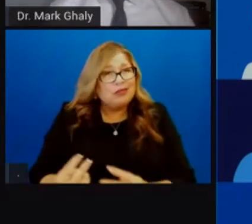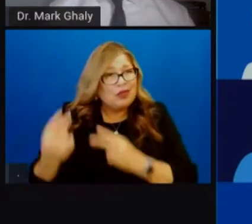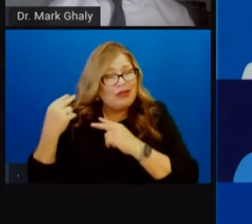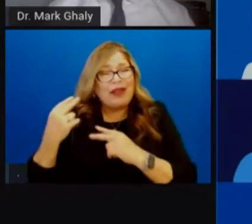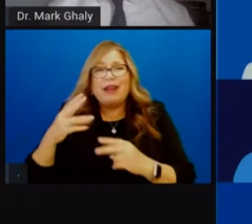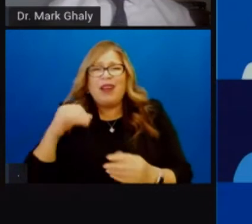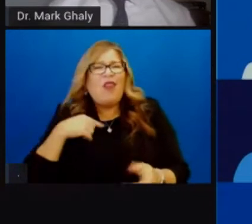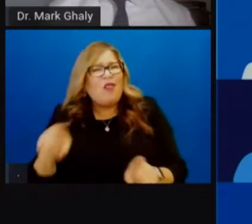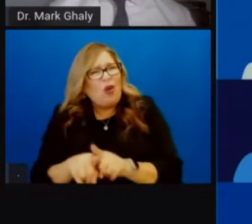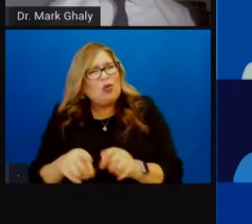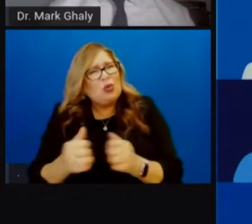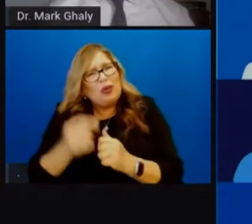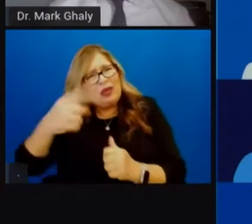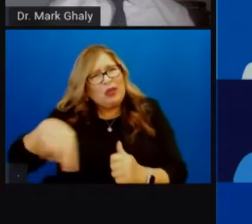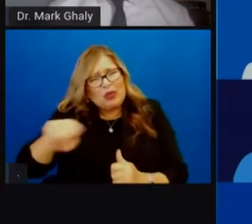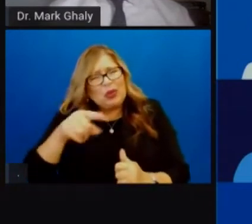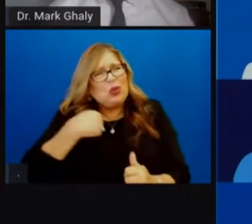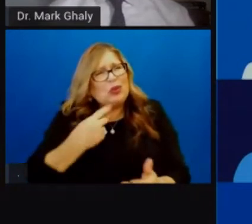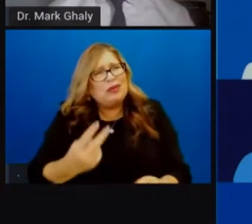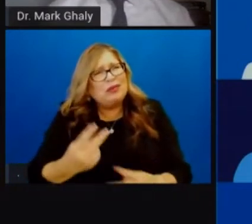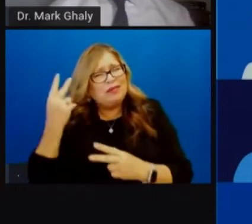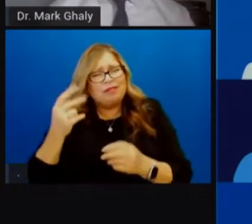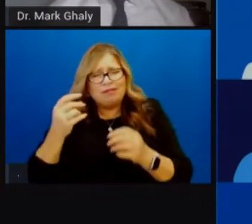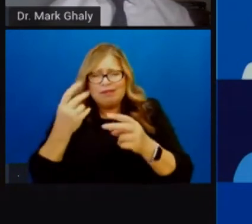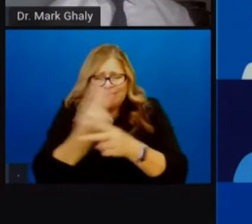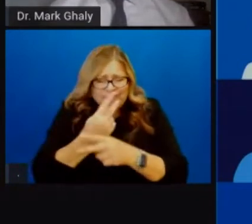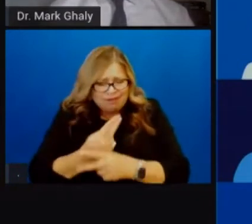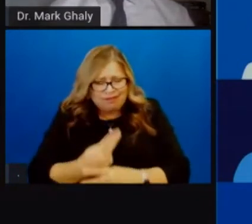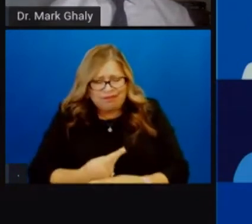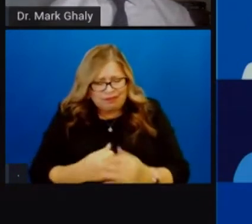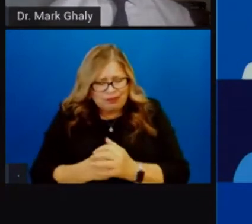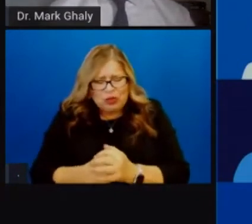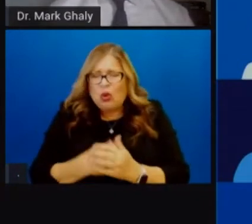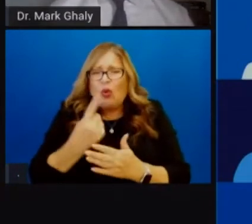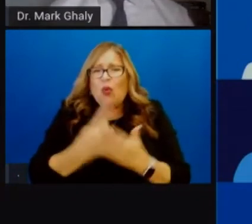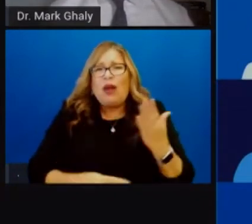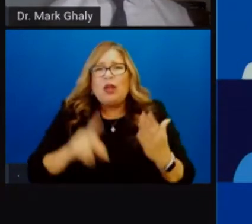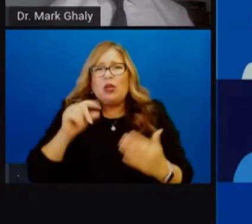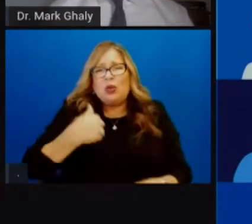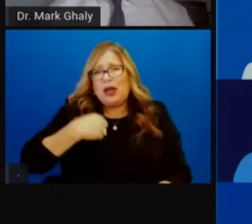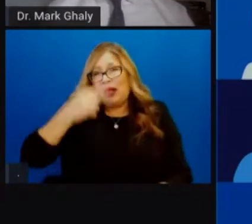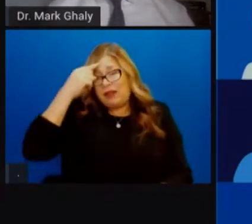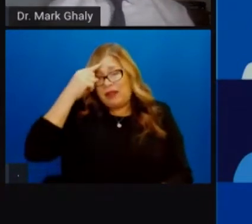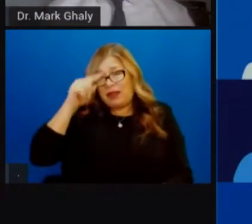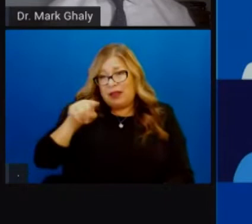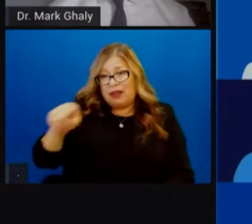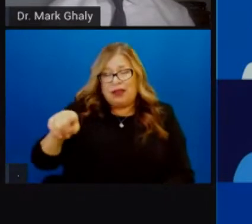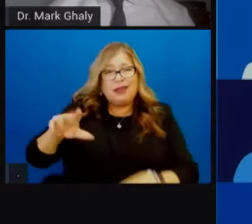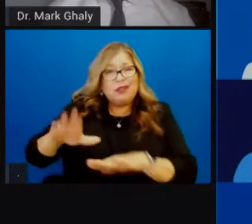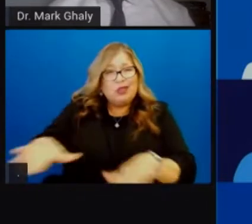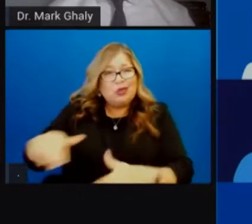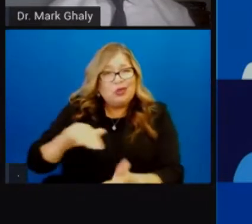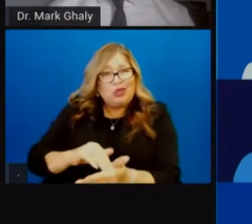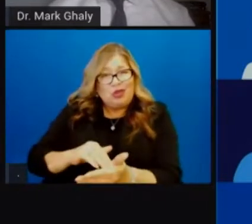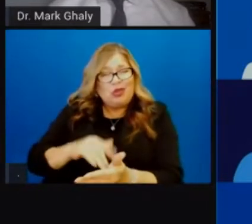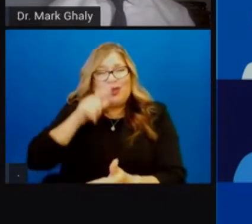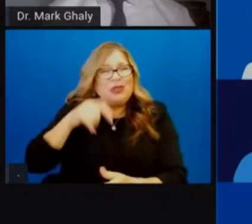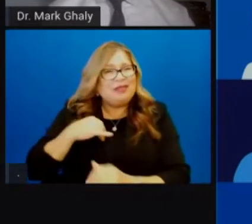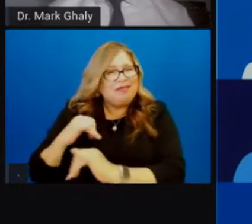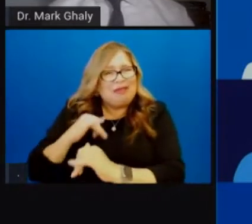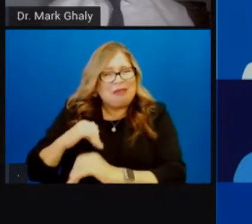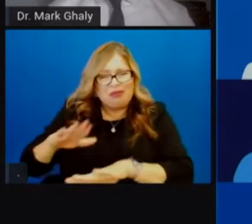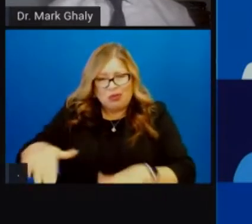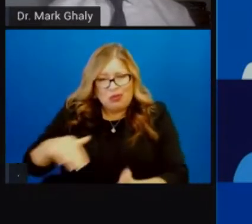you, on what is it that I think my colleagues as pediatricians are thinking today. That